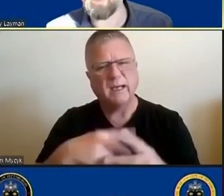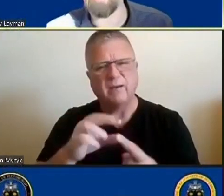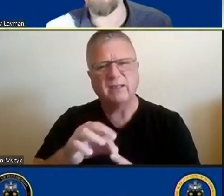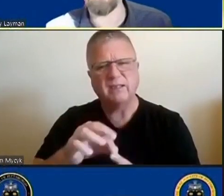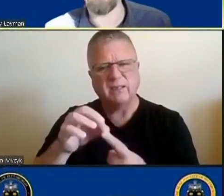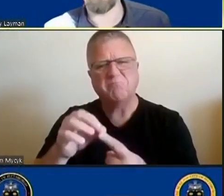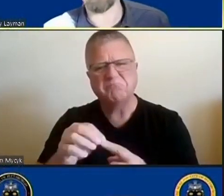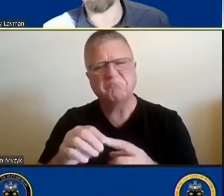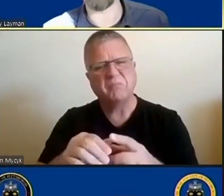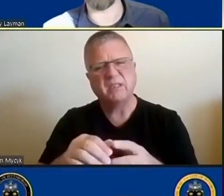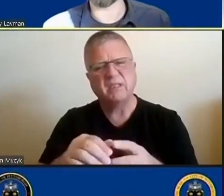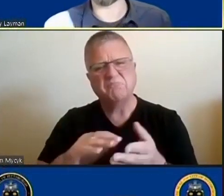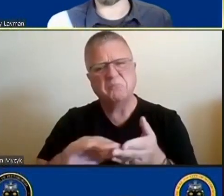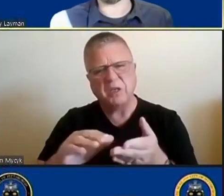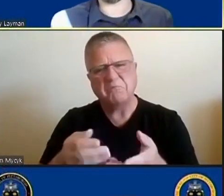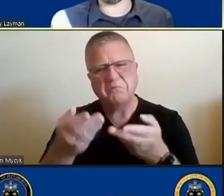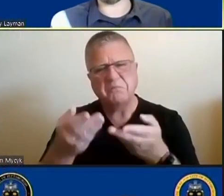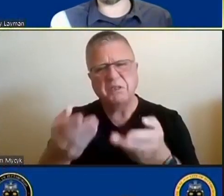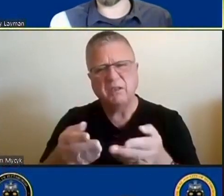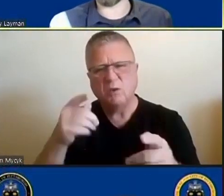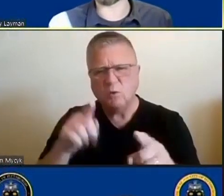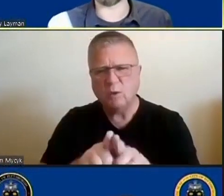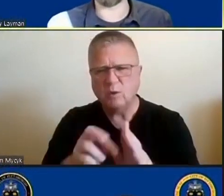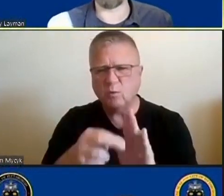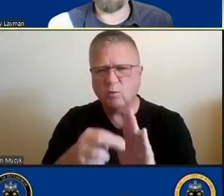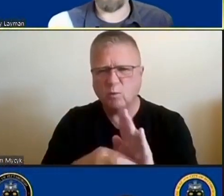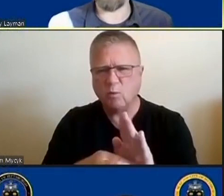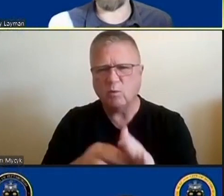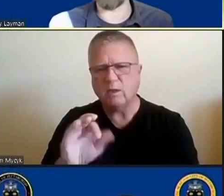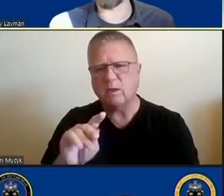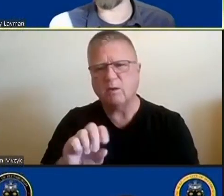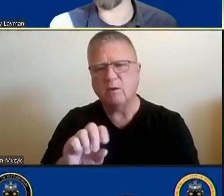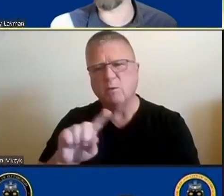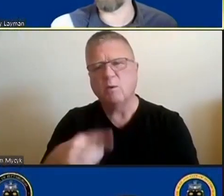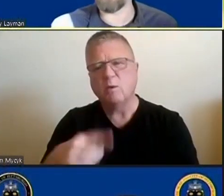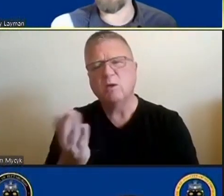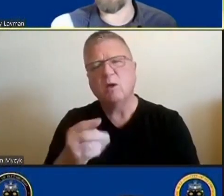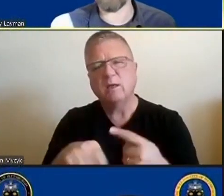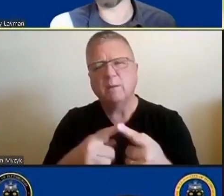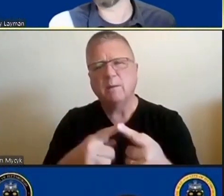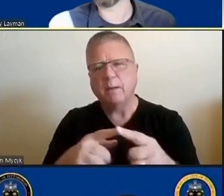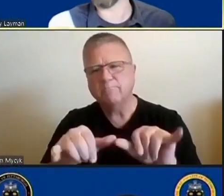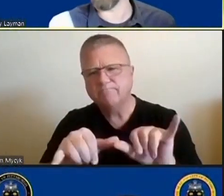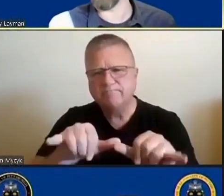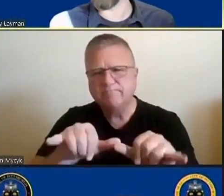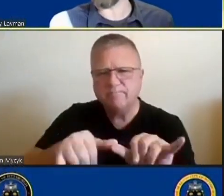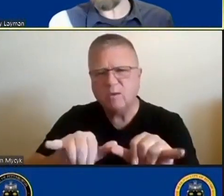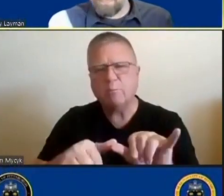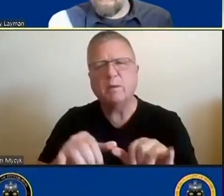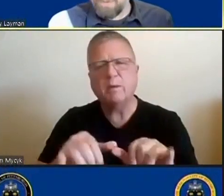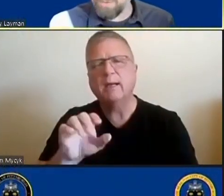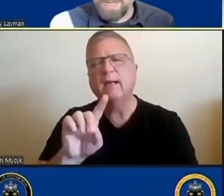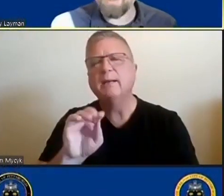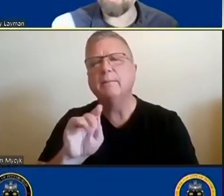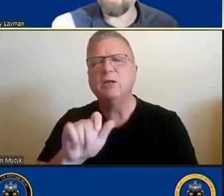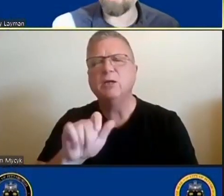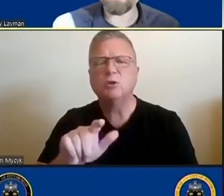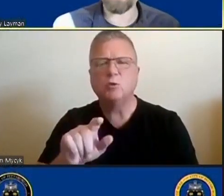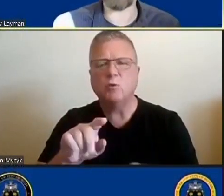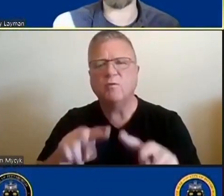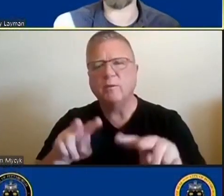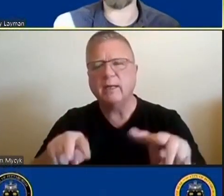of the code. We're only talking about dimensional variances that we've been looking at, which have to